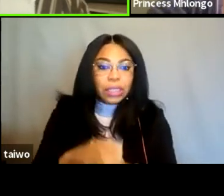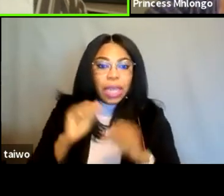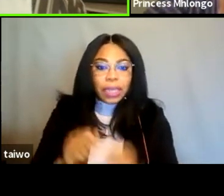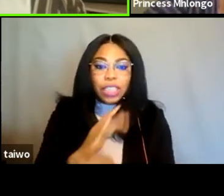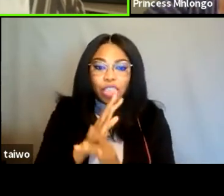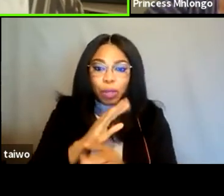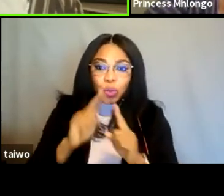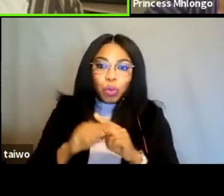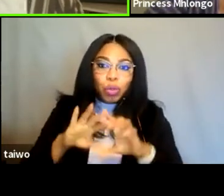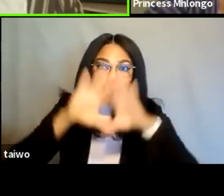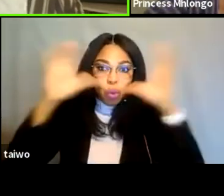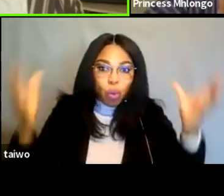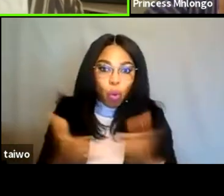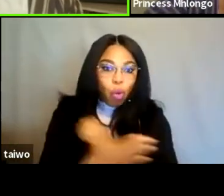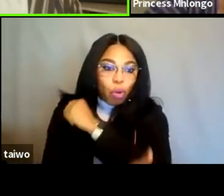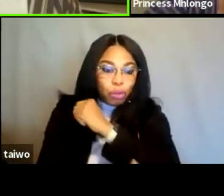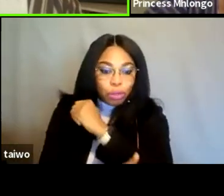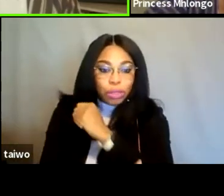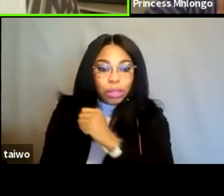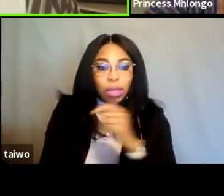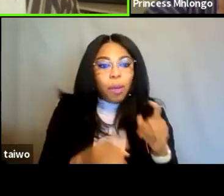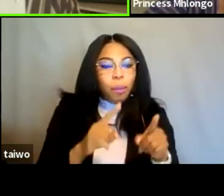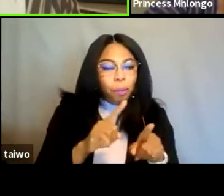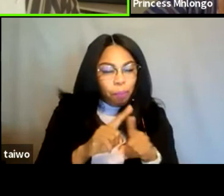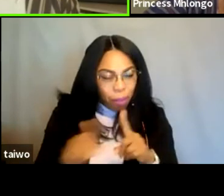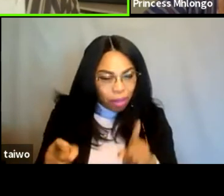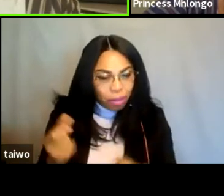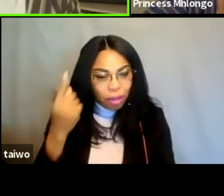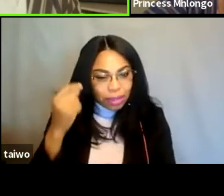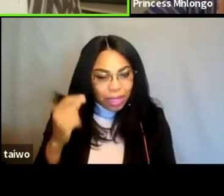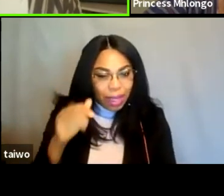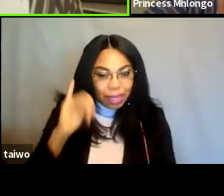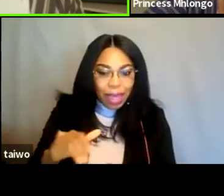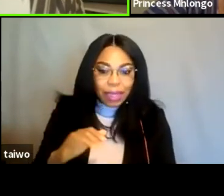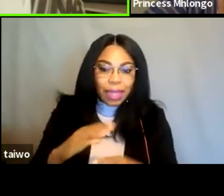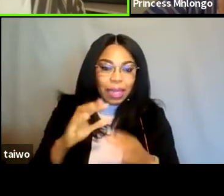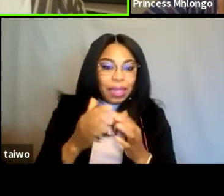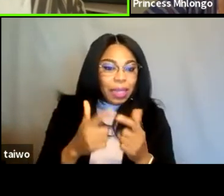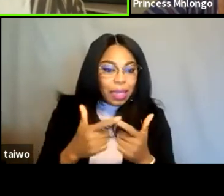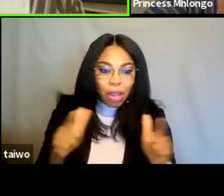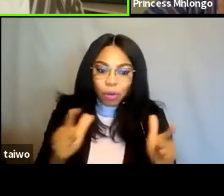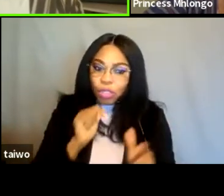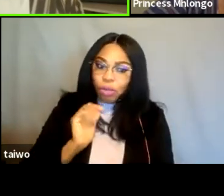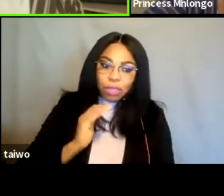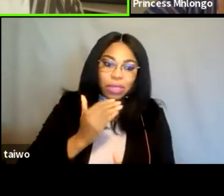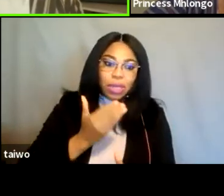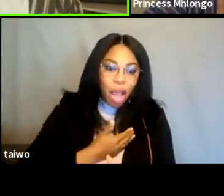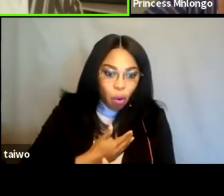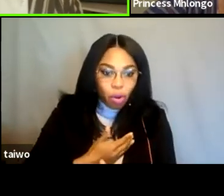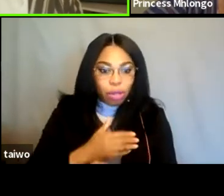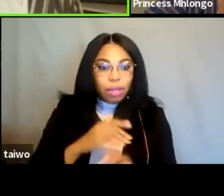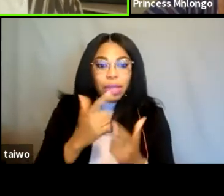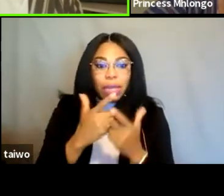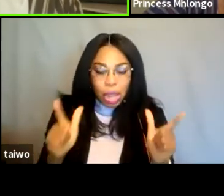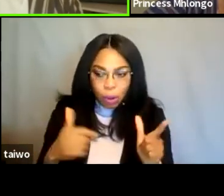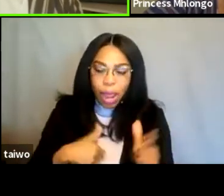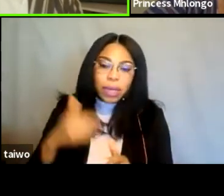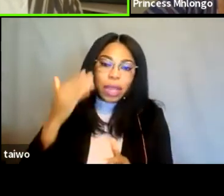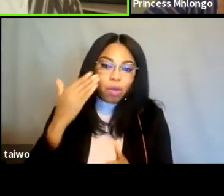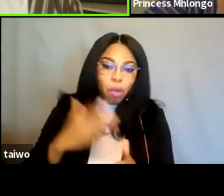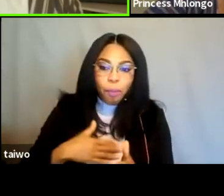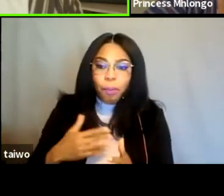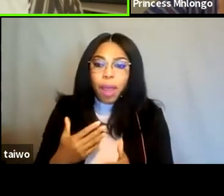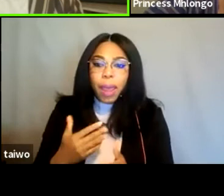also means that I'm using a colonial language. And as we decolonize dramaturgy, I also am aware of my own positionality as an